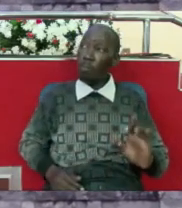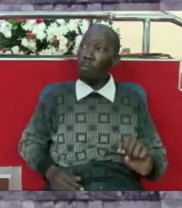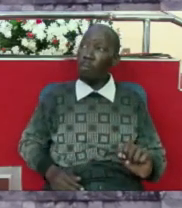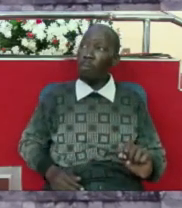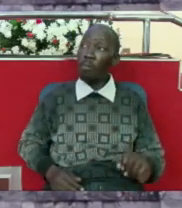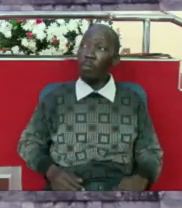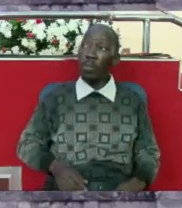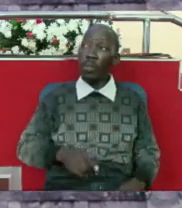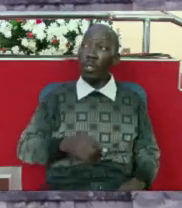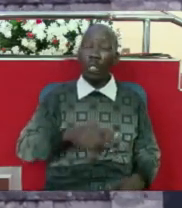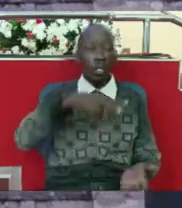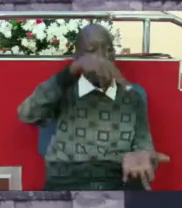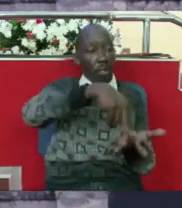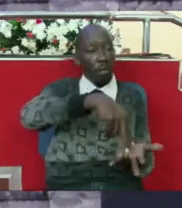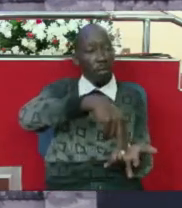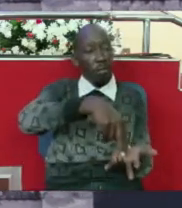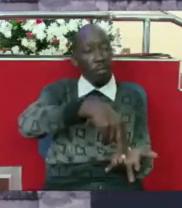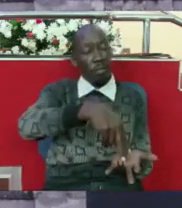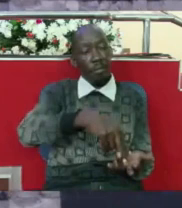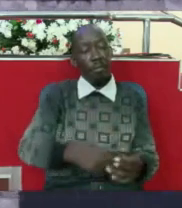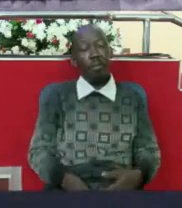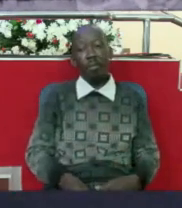stand to your feet.